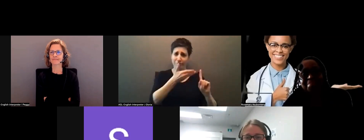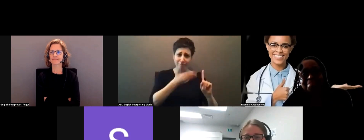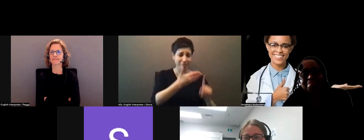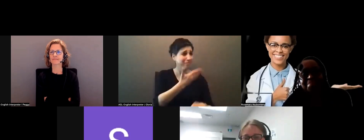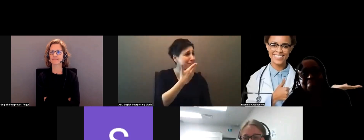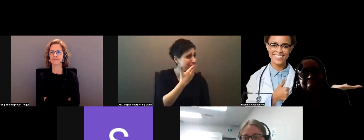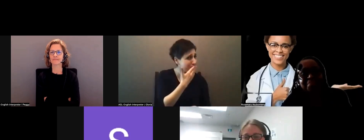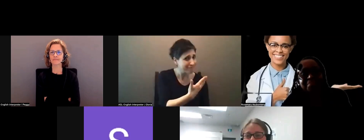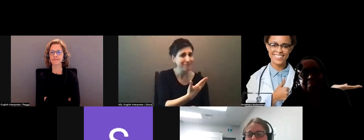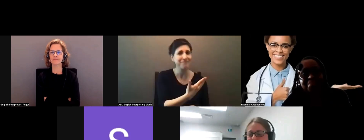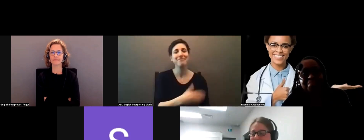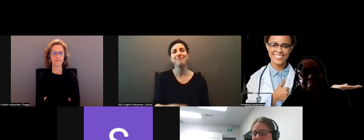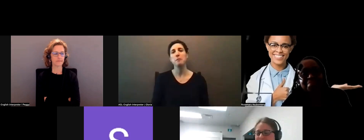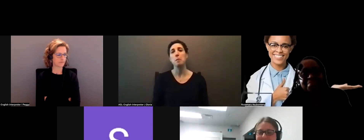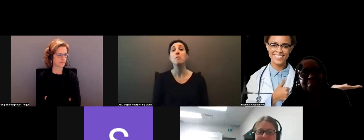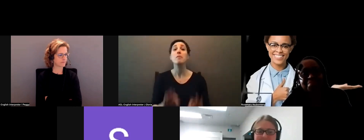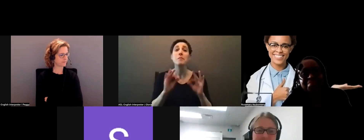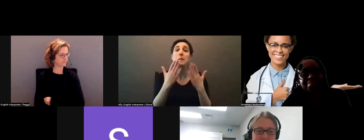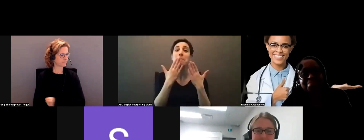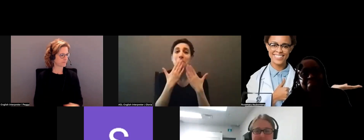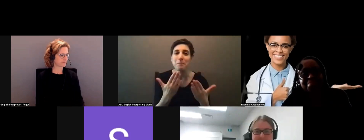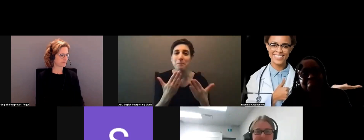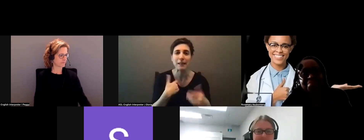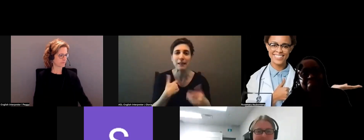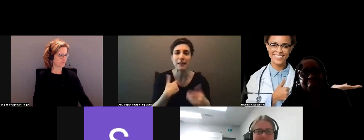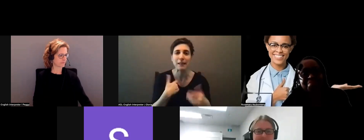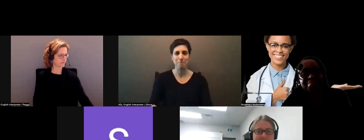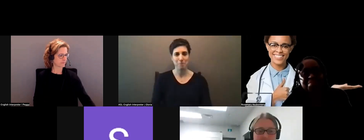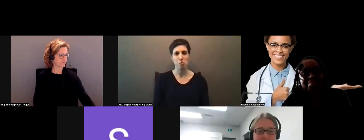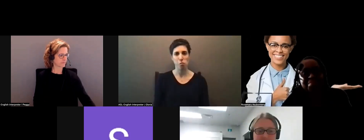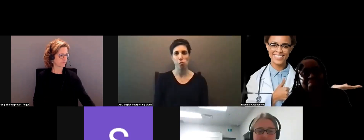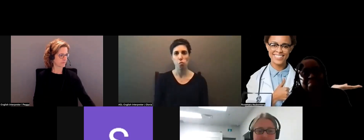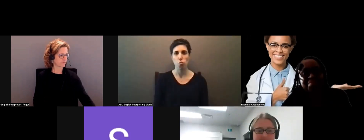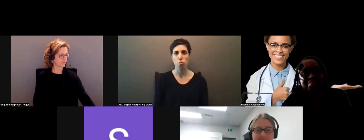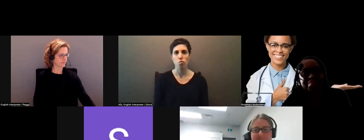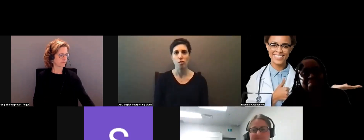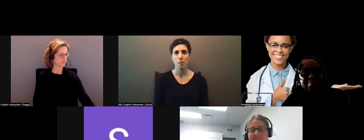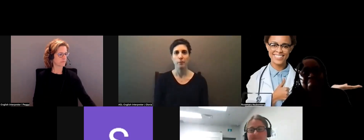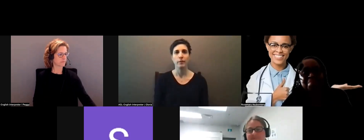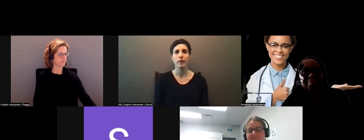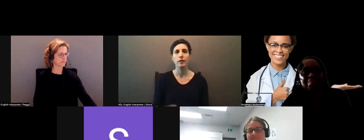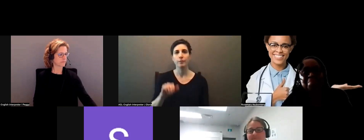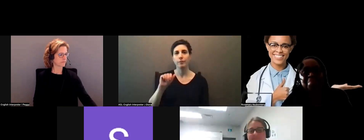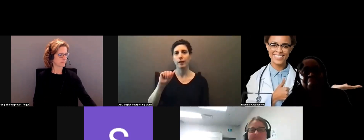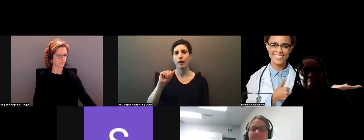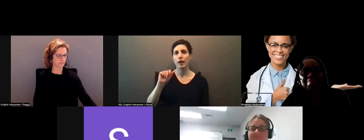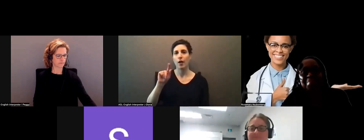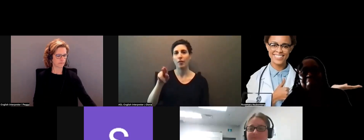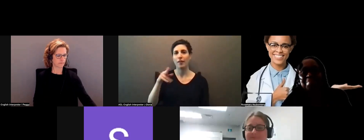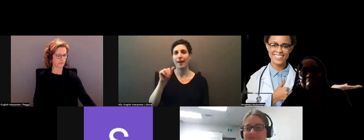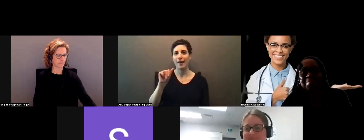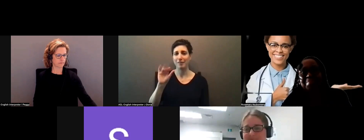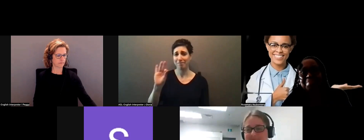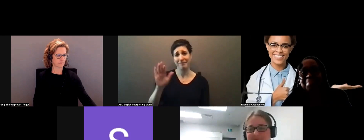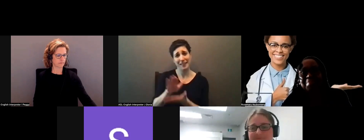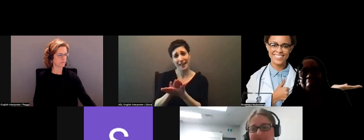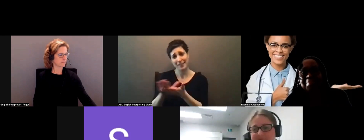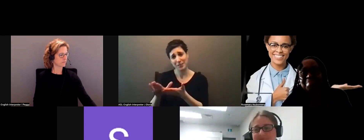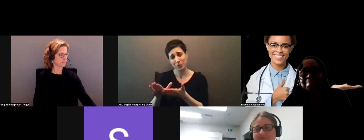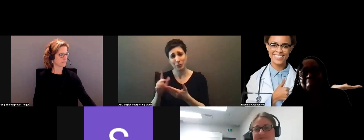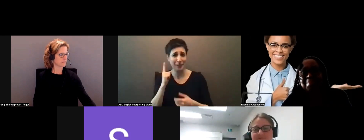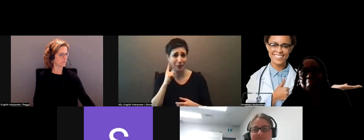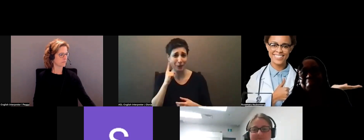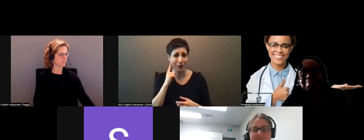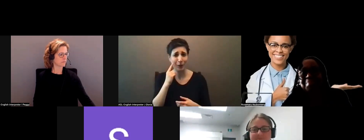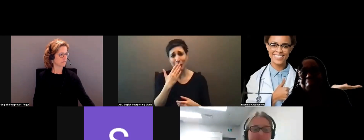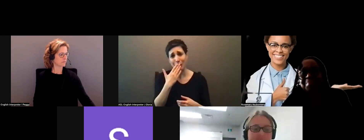for being here today. Thanks for giving me the time. Thanks so much, Manal. It's always nice to hear these success stories from the